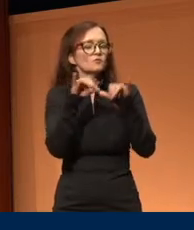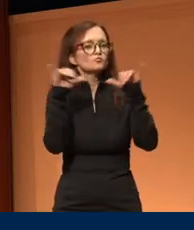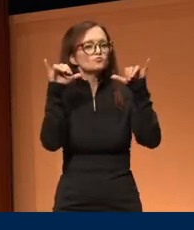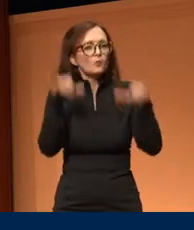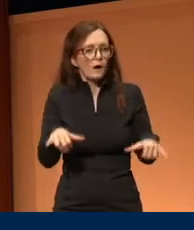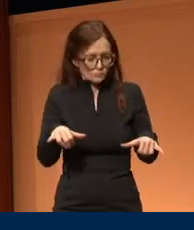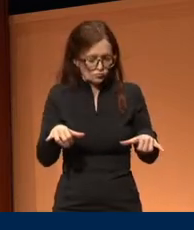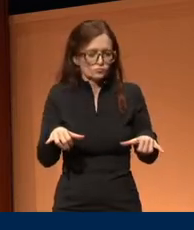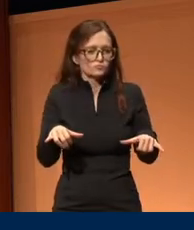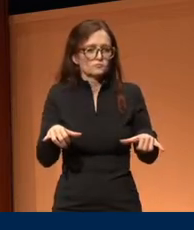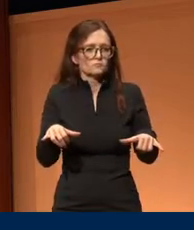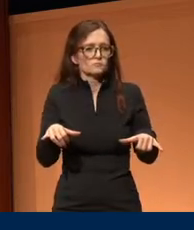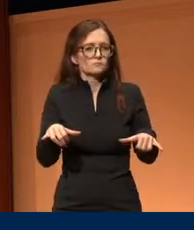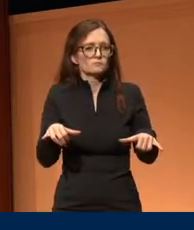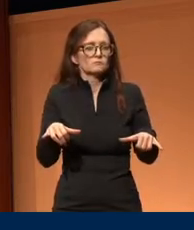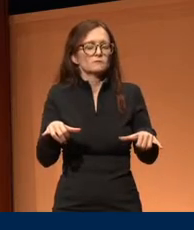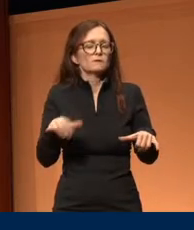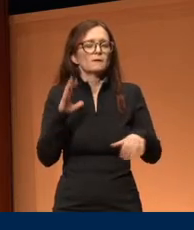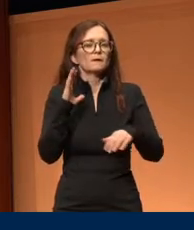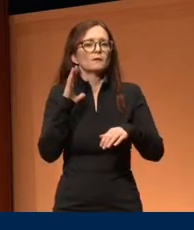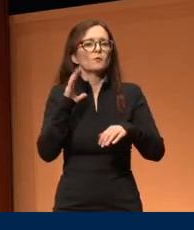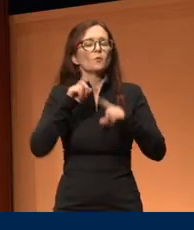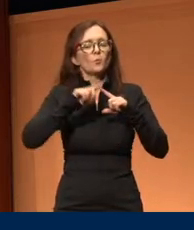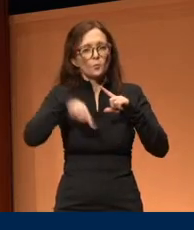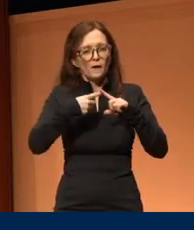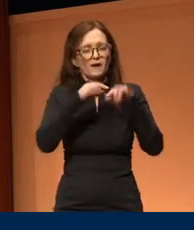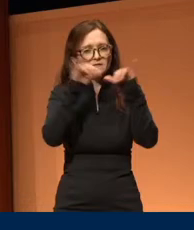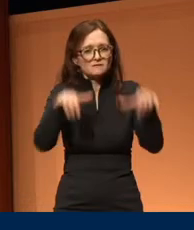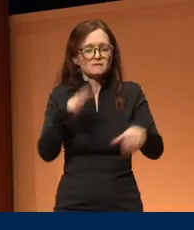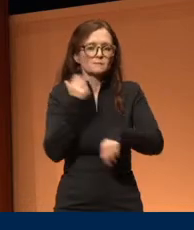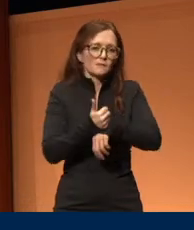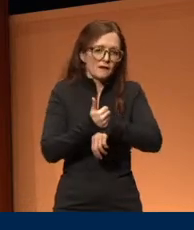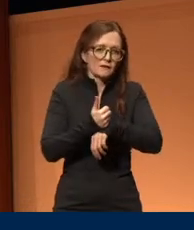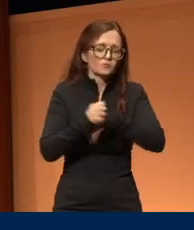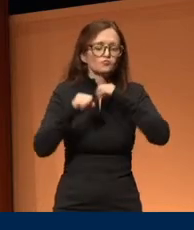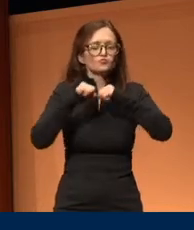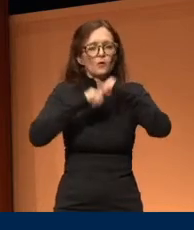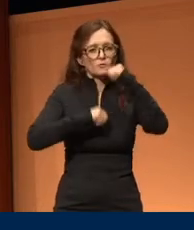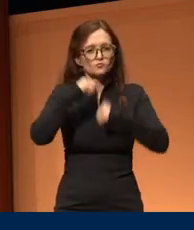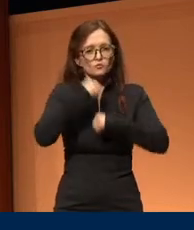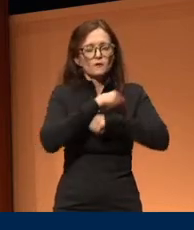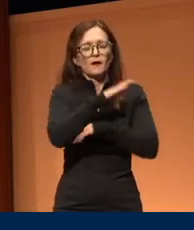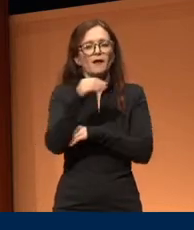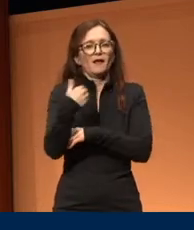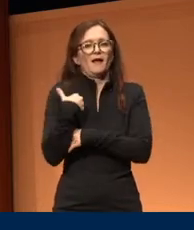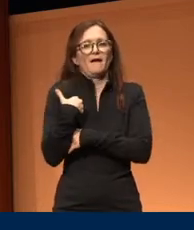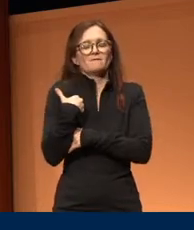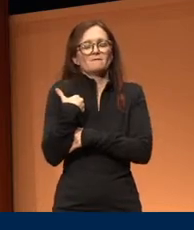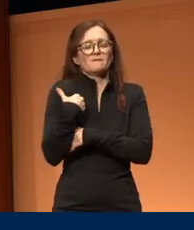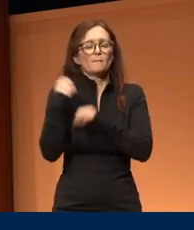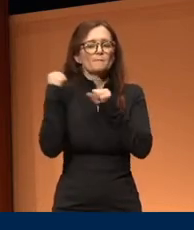that get built once a system is in place and once a system has power for an extended period of time